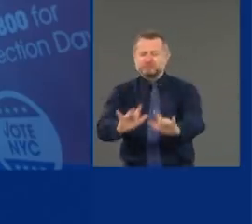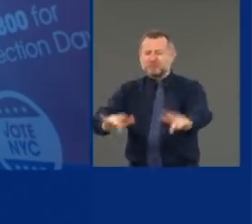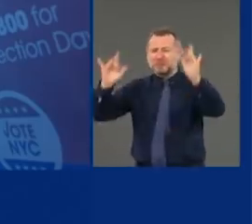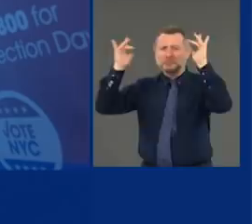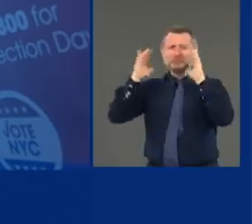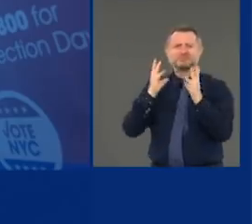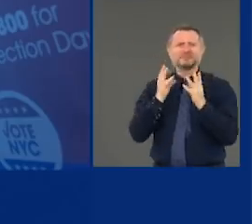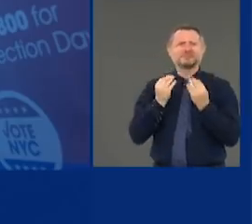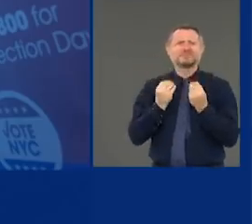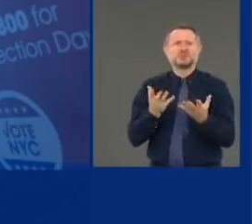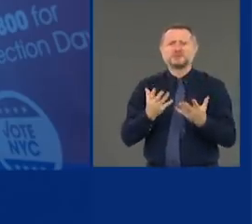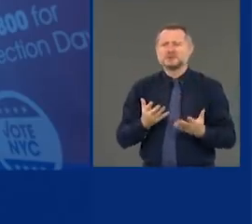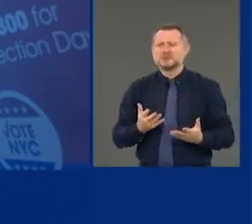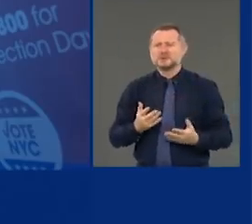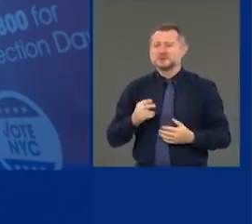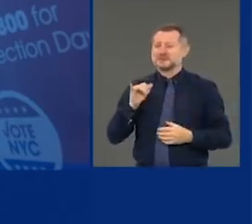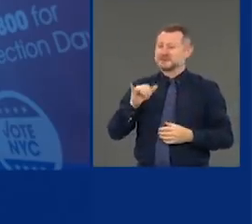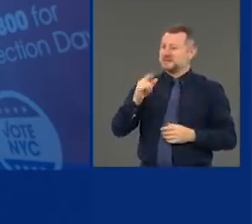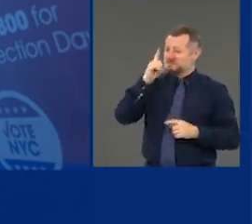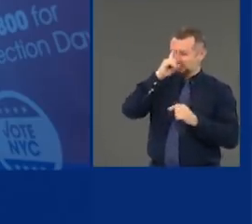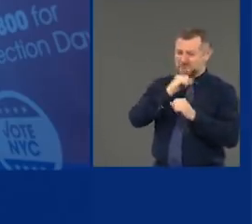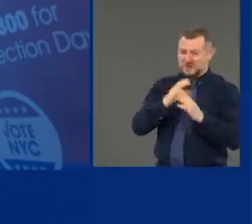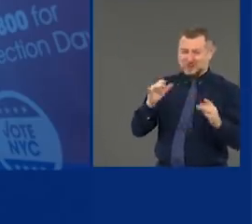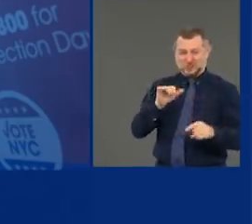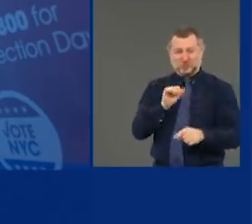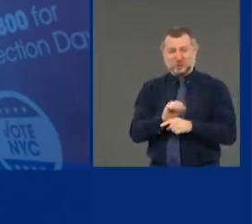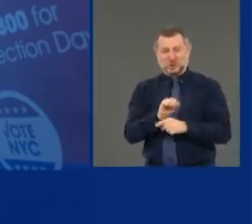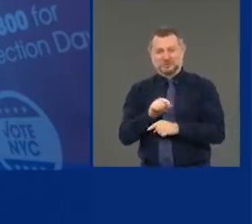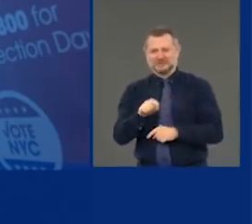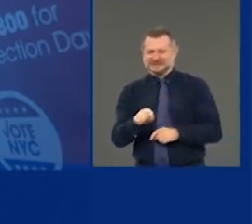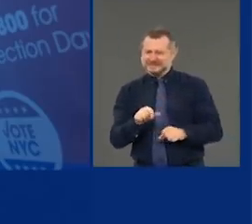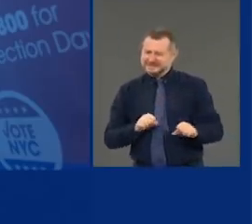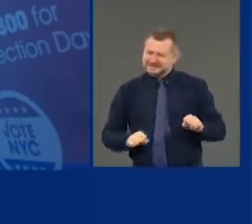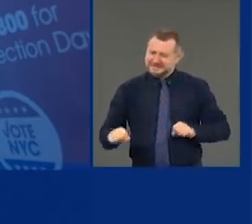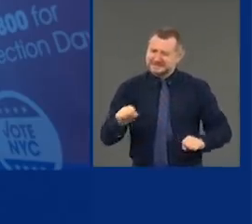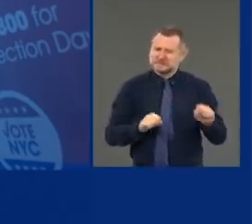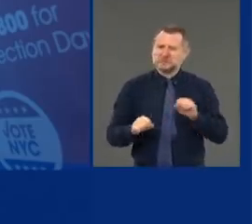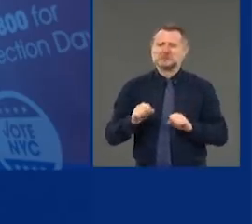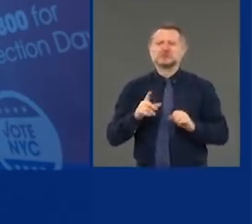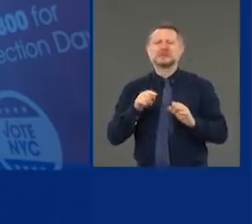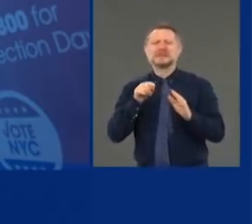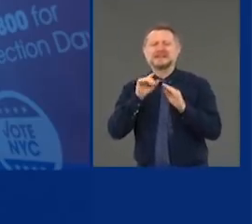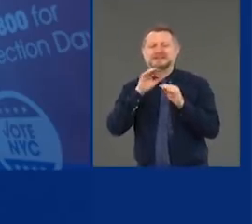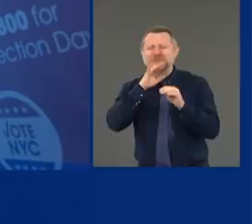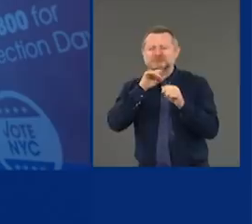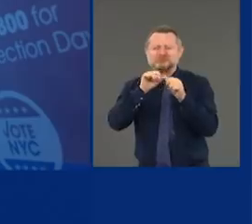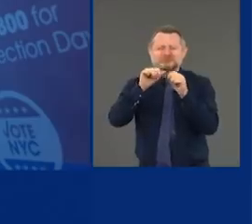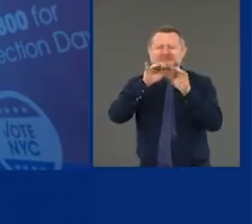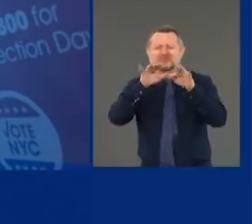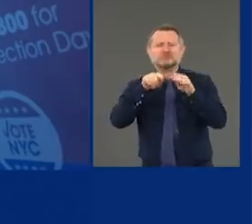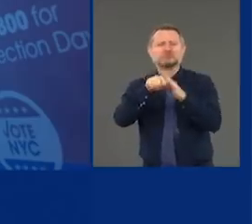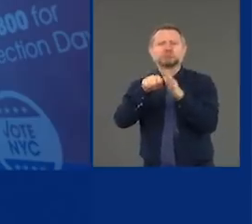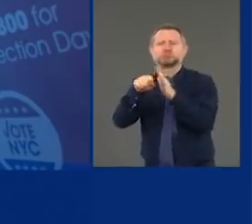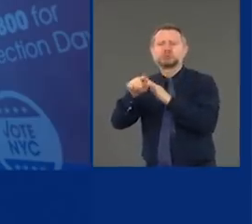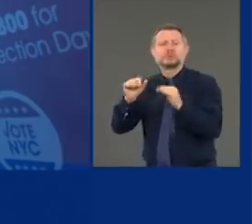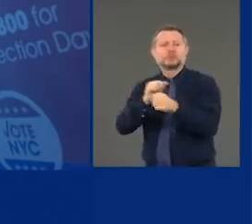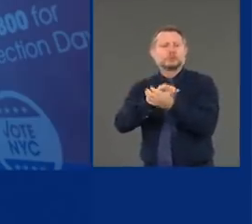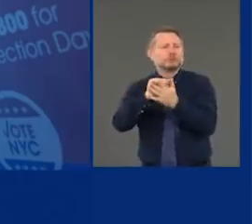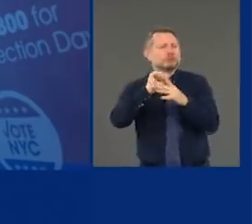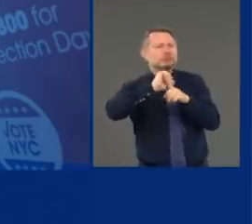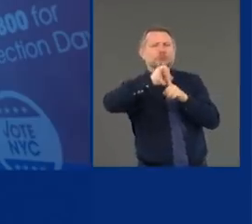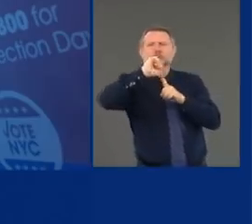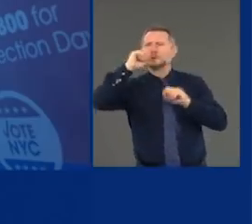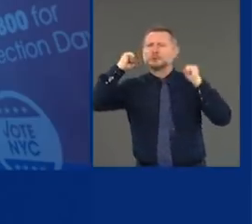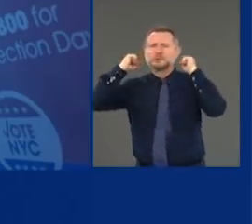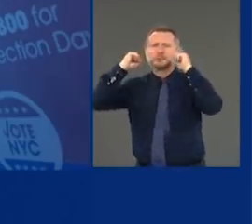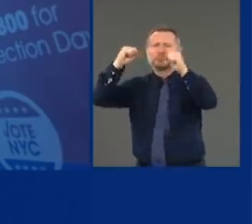almost a bizarre task, right? We're going to disinfect a subway car. So many years, they couldn't